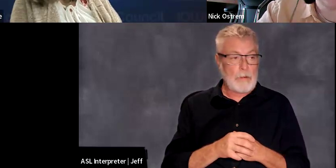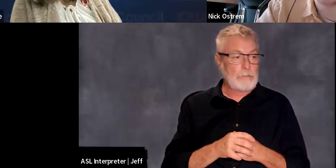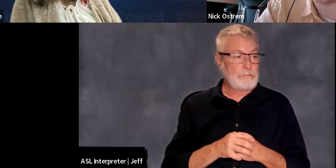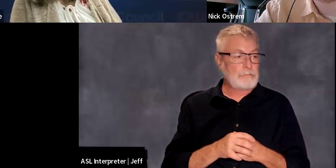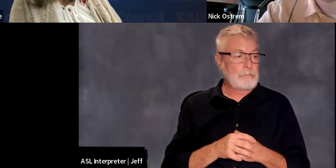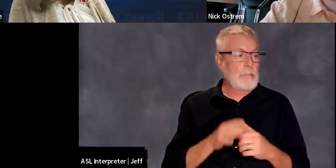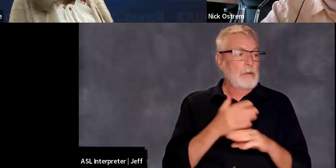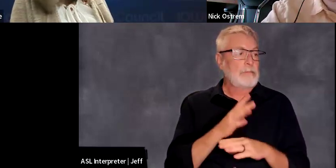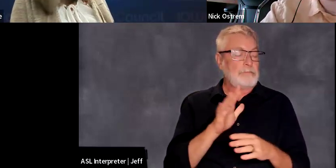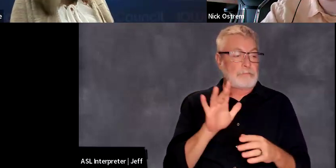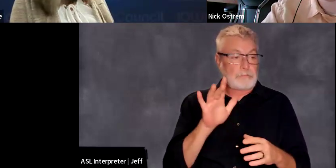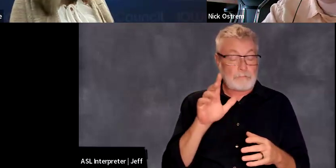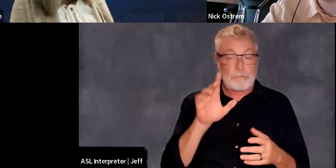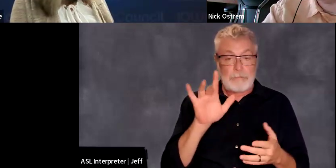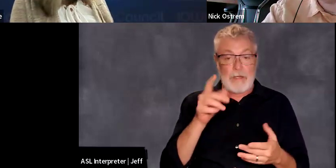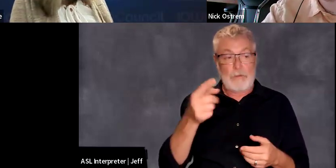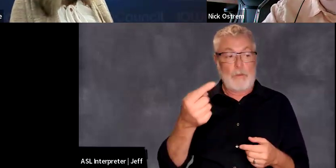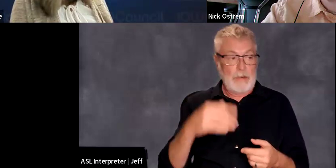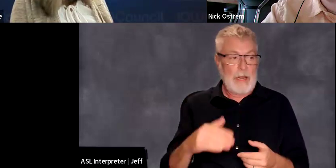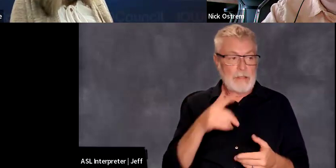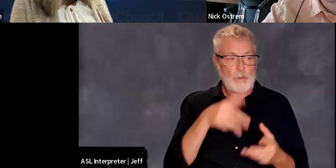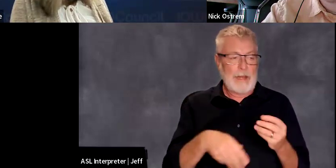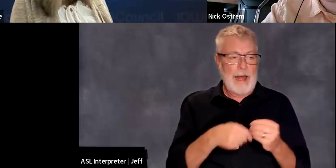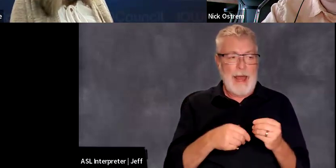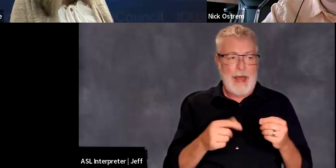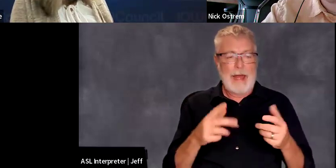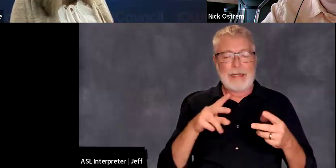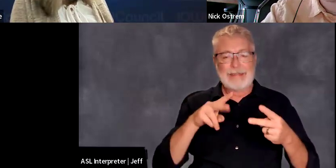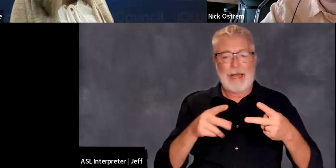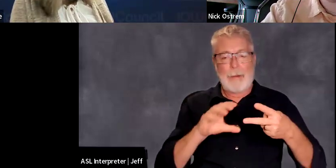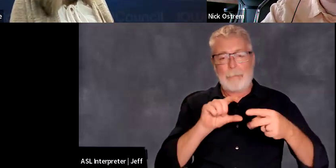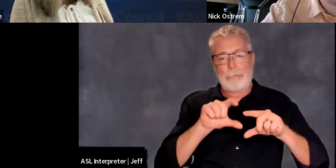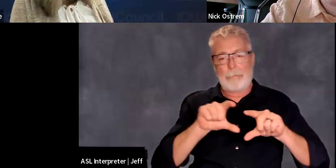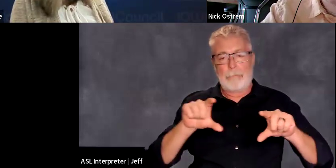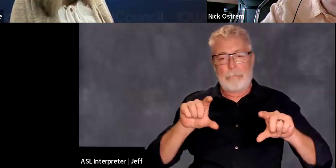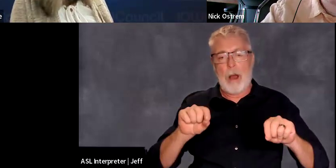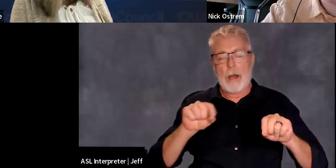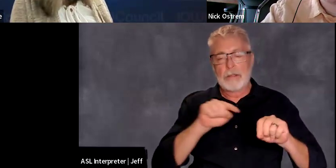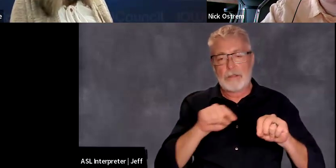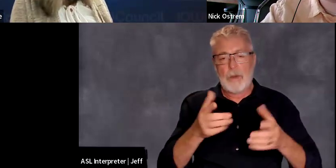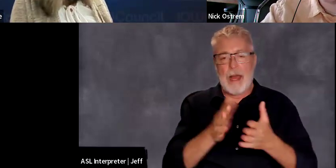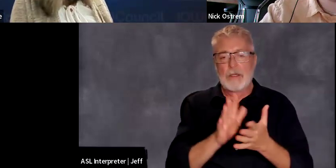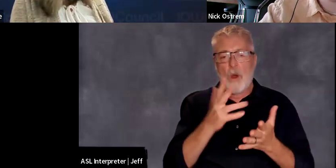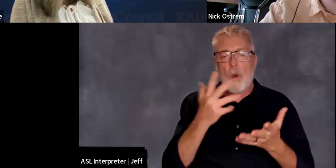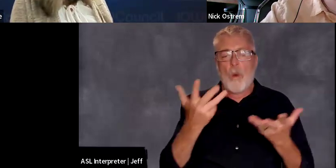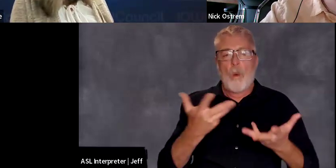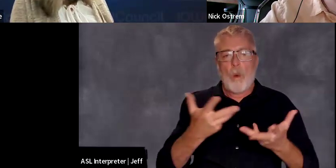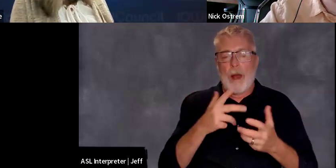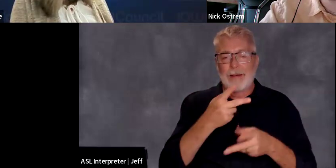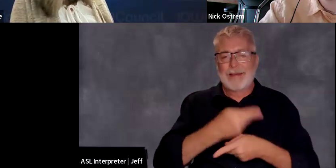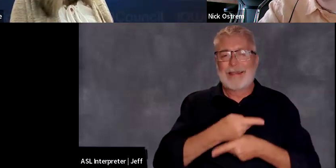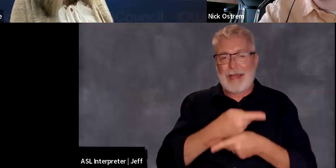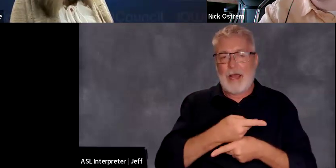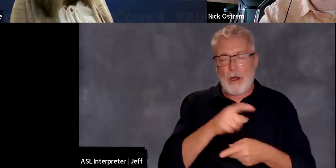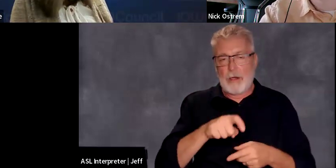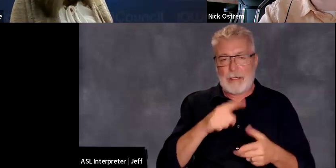once you've clicked away, it will add a second box, um, that asks what care strategies work best to manage these